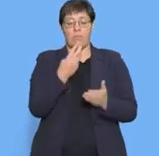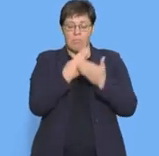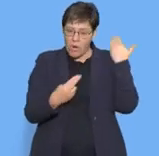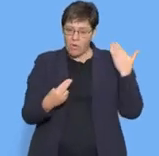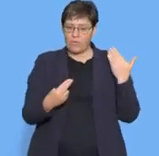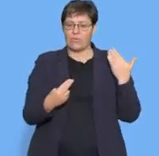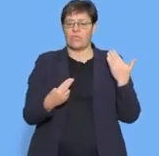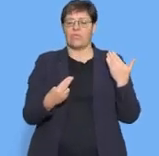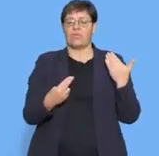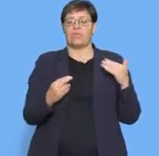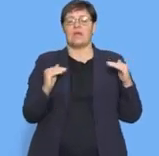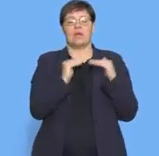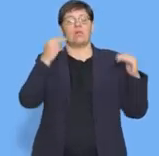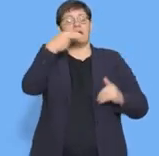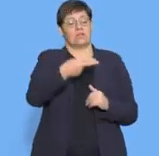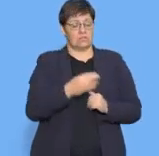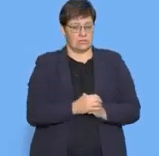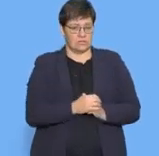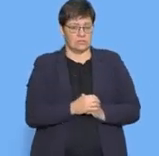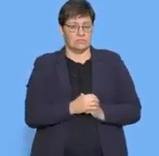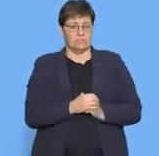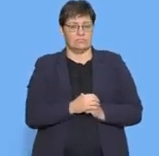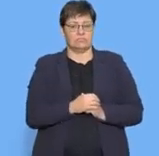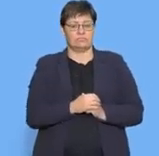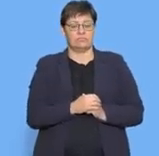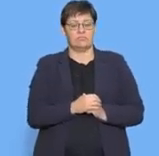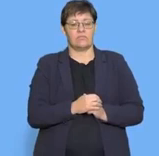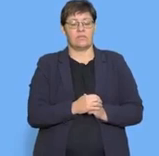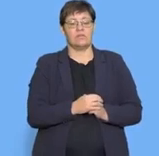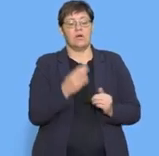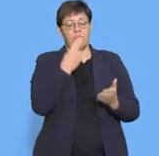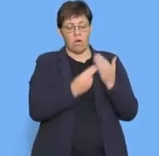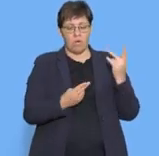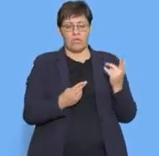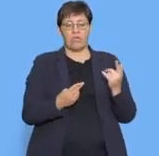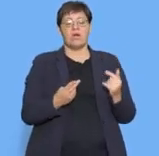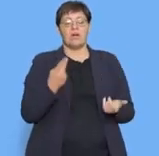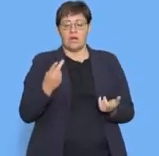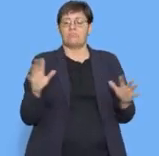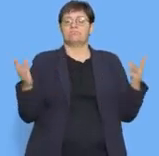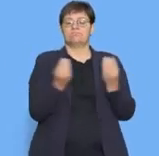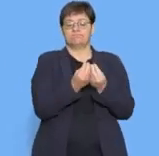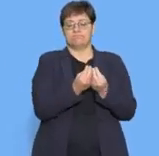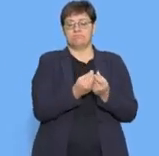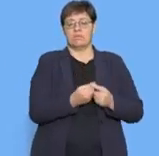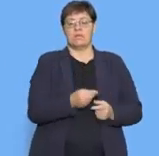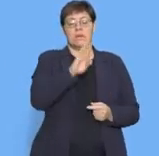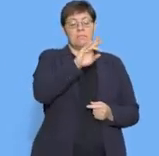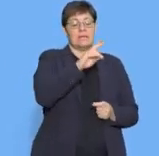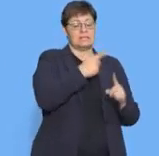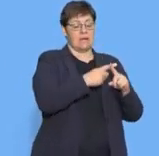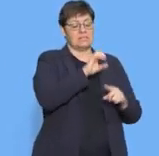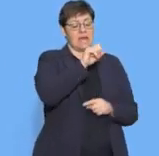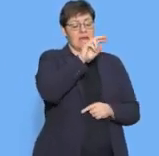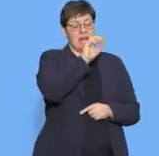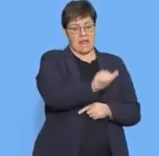both equal to H. So what we can do now is equate both right-hand sides together. So we can equate B times